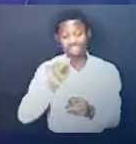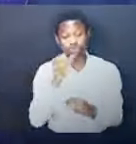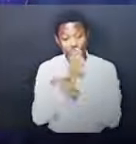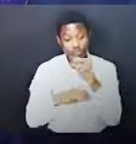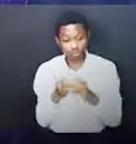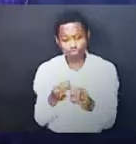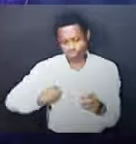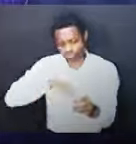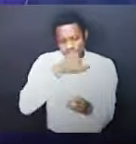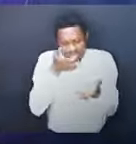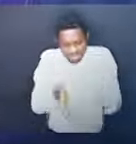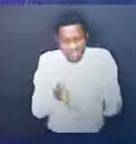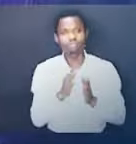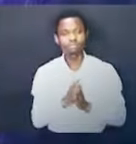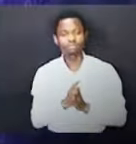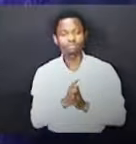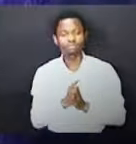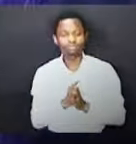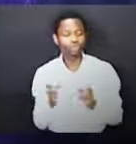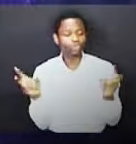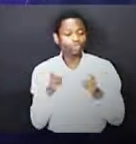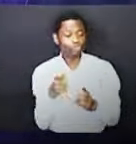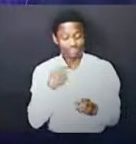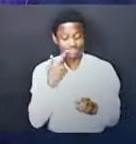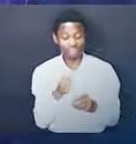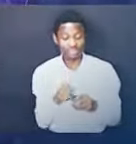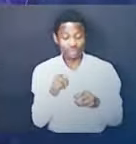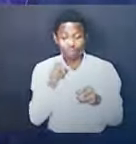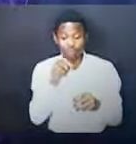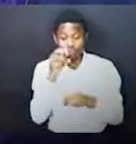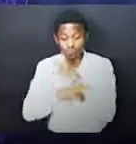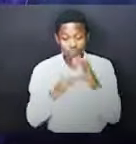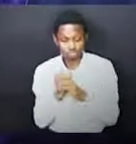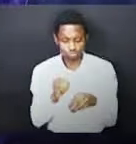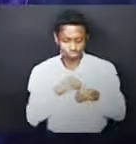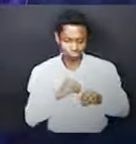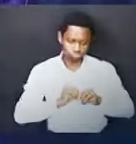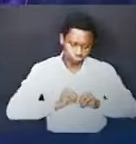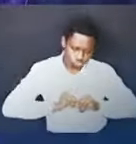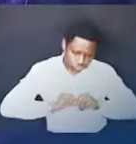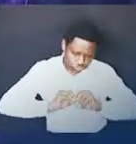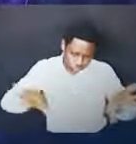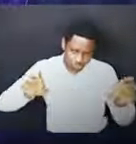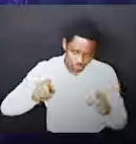ye wi ase dada. So we said that we are unleashing ourselves into the world. We are trying to